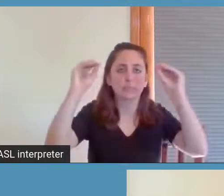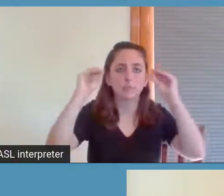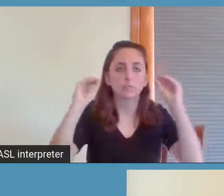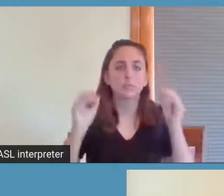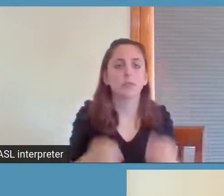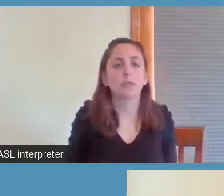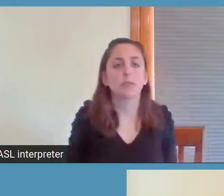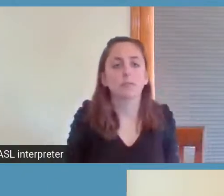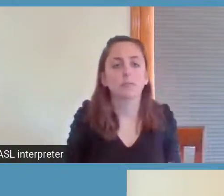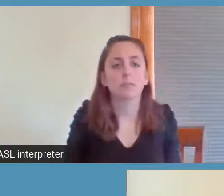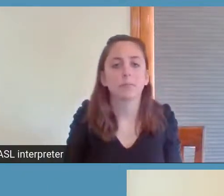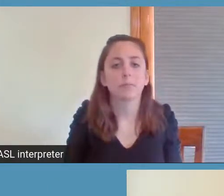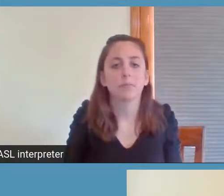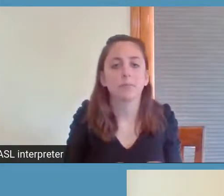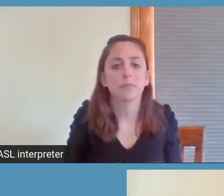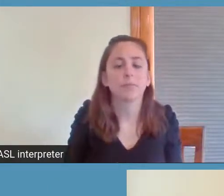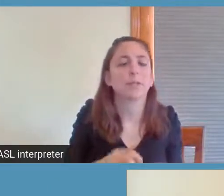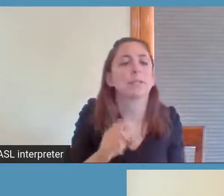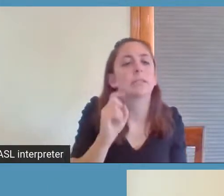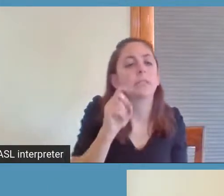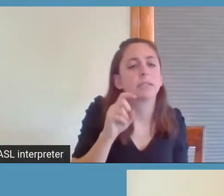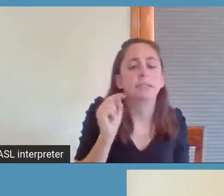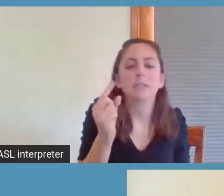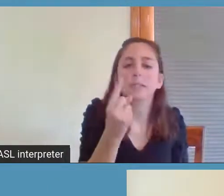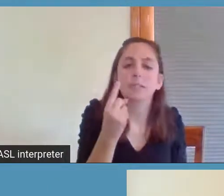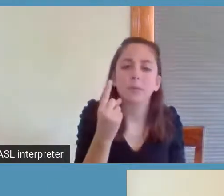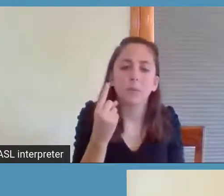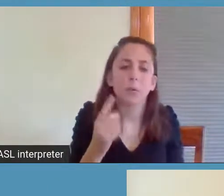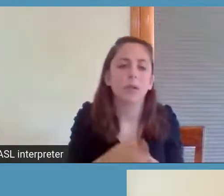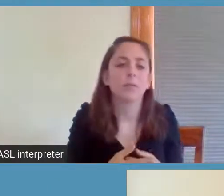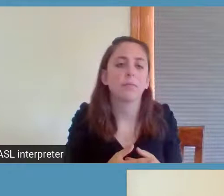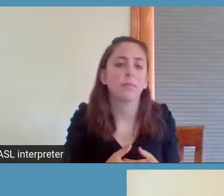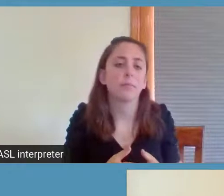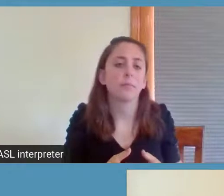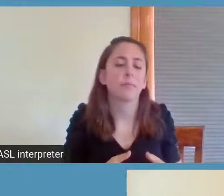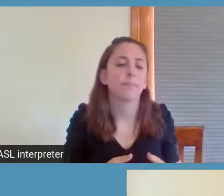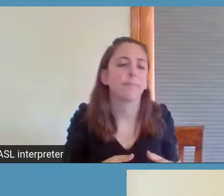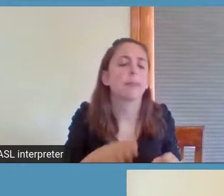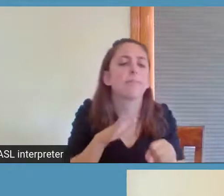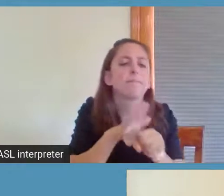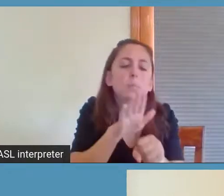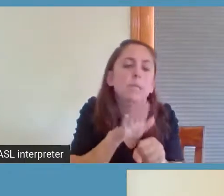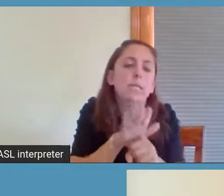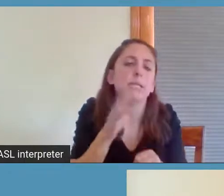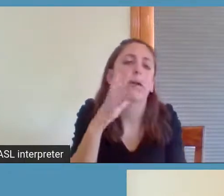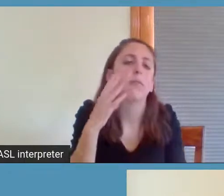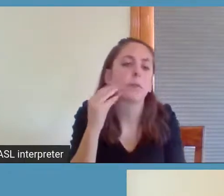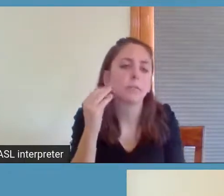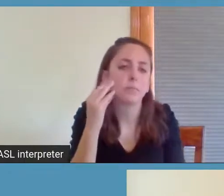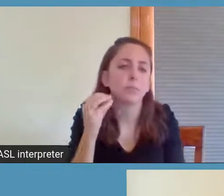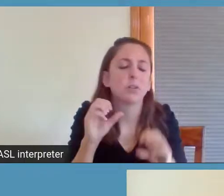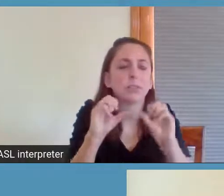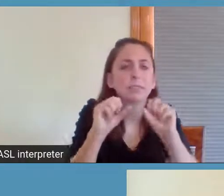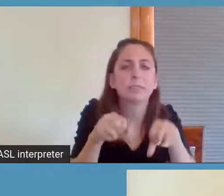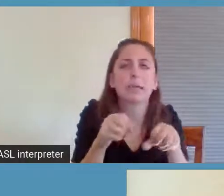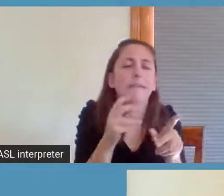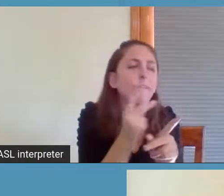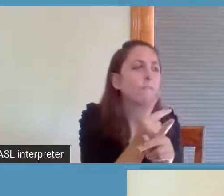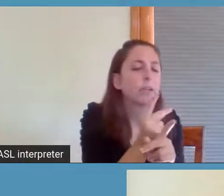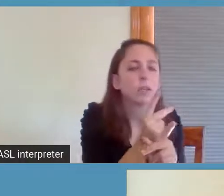in the, so you need someone kind of like that, someone who has enough experience to be able to roll with it, no matter what the platform